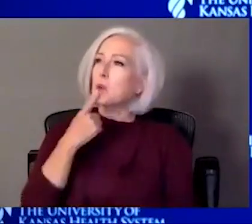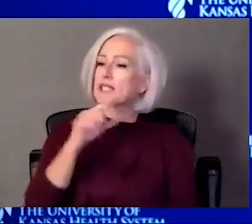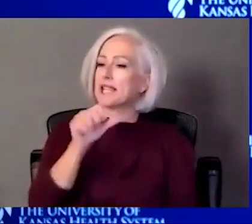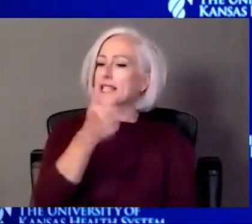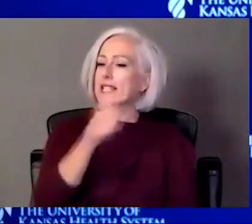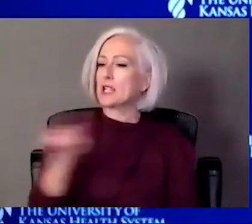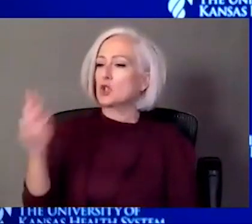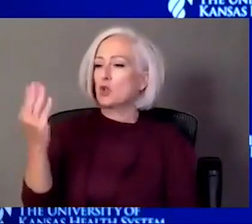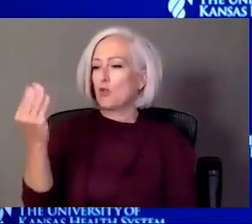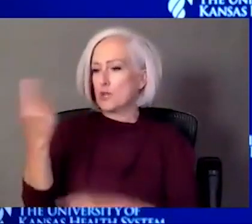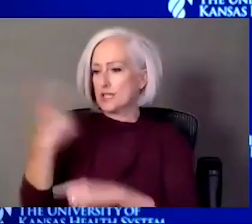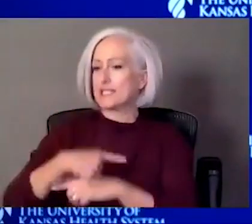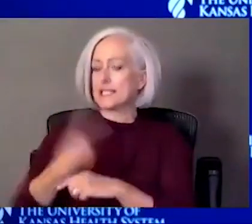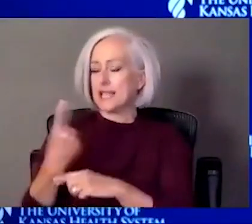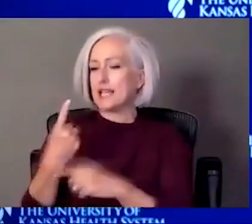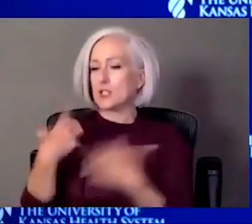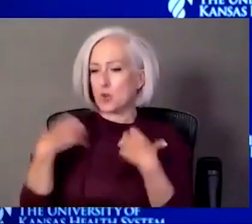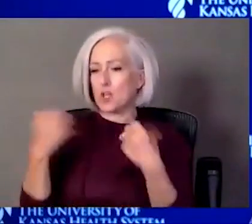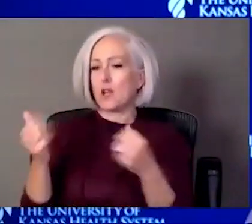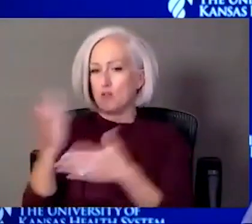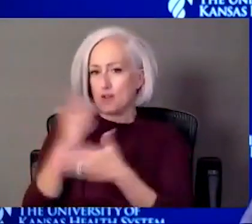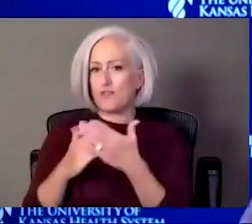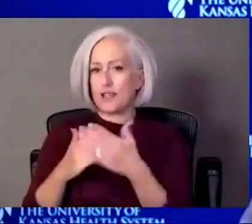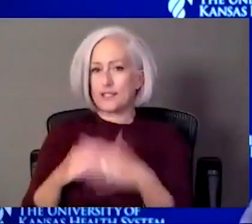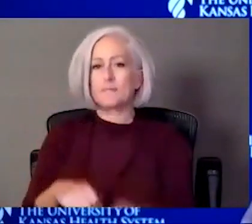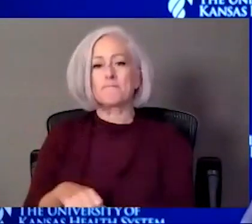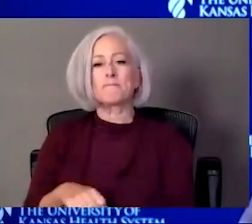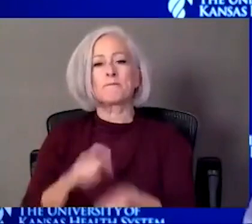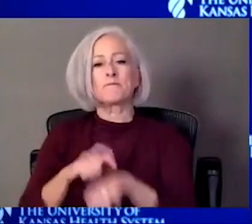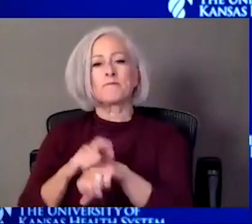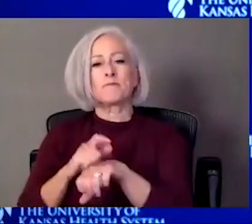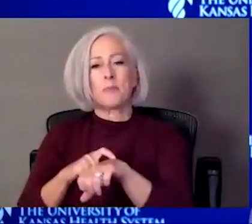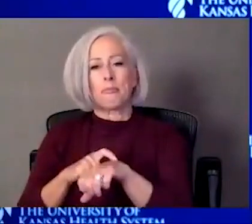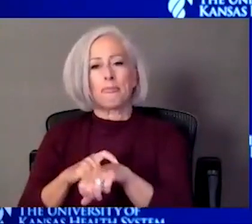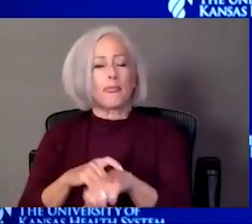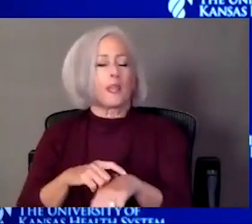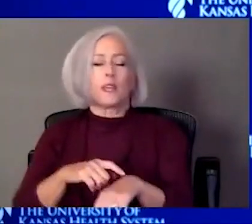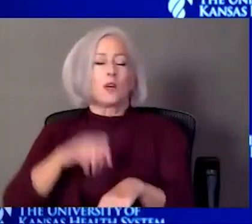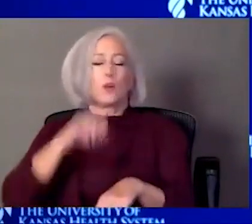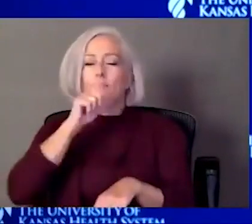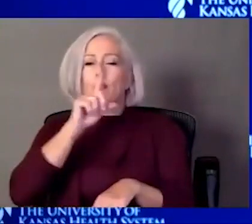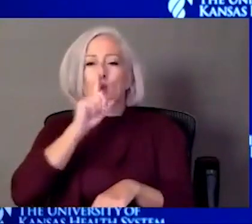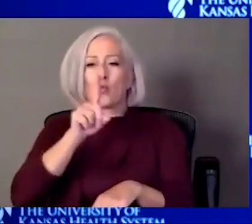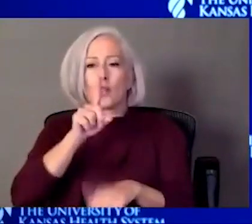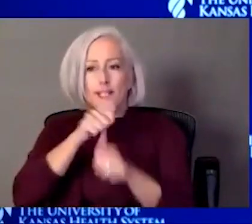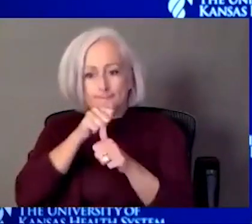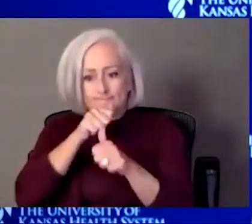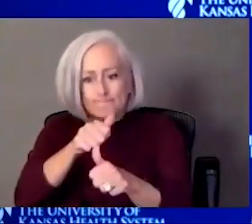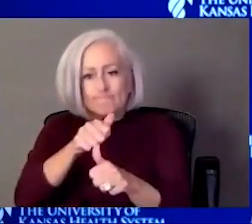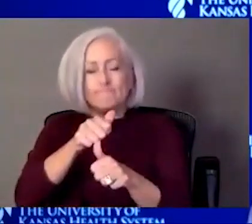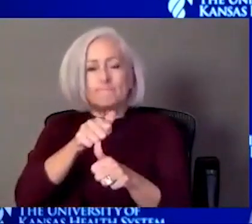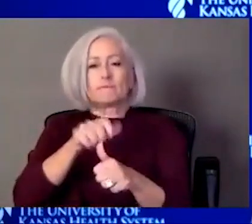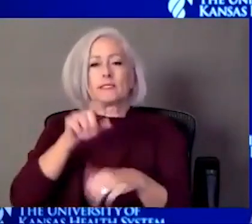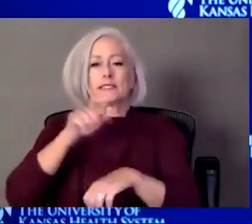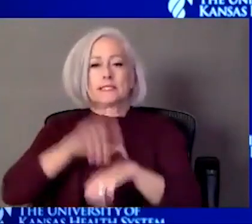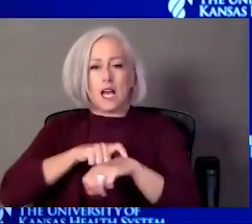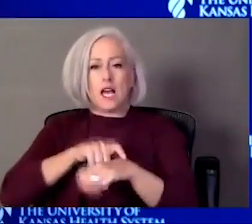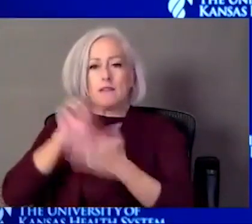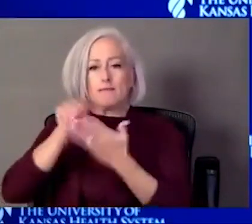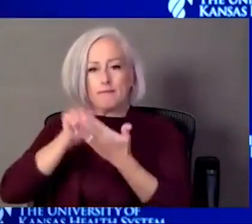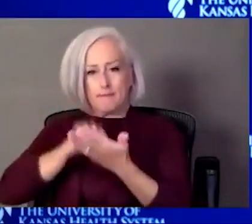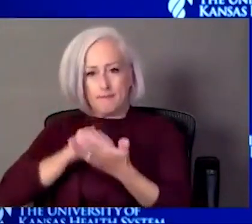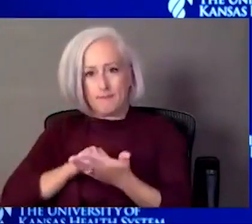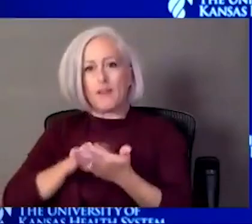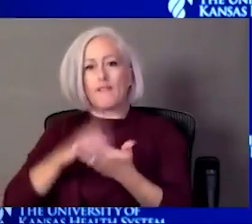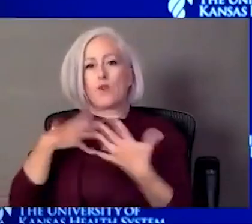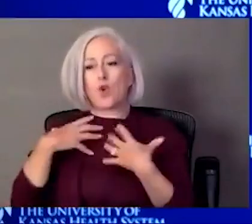have about 13. good updated data on that. We haven't been keeping too close a track from the that recovered group as